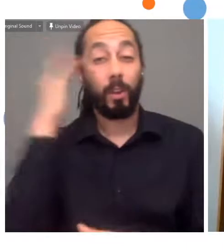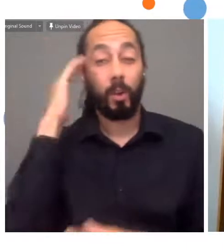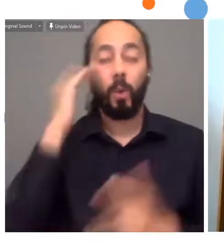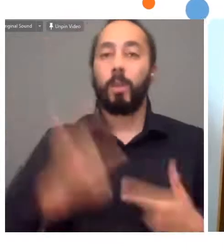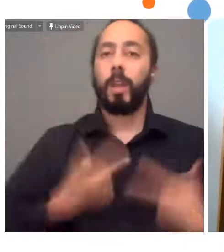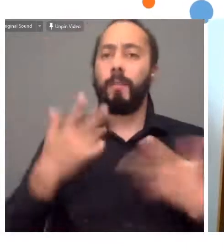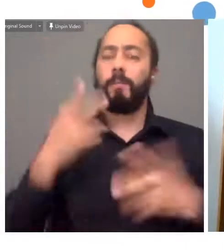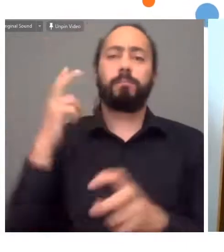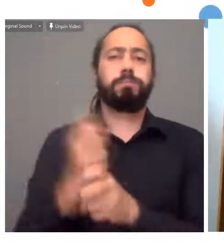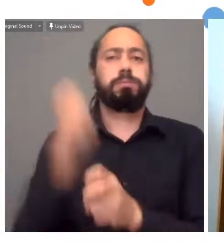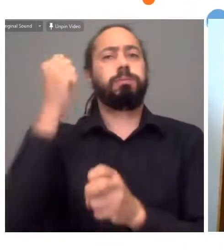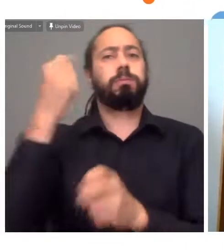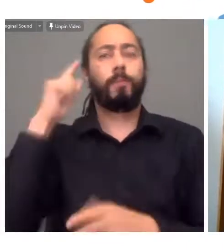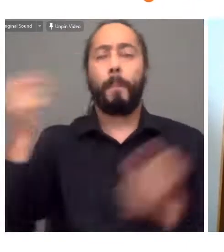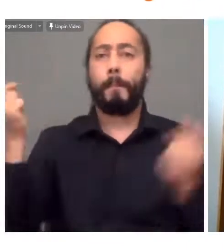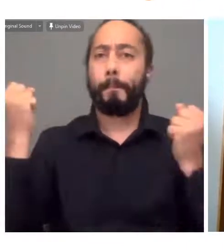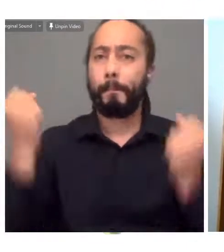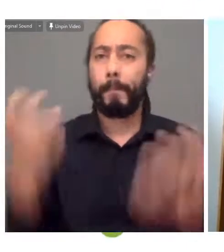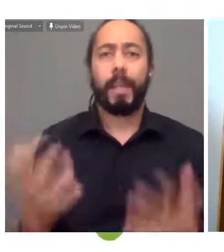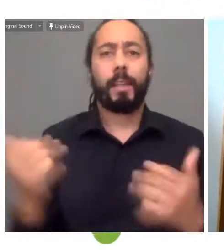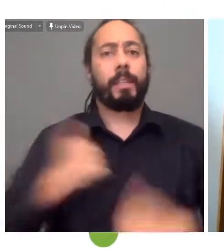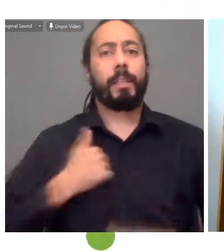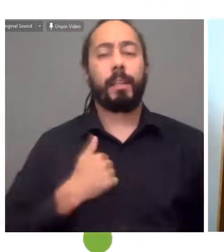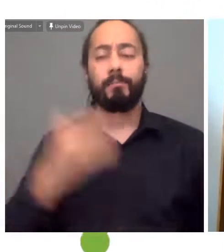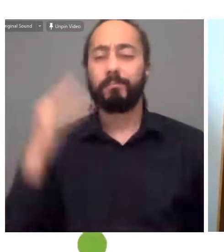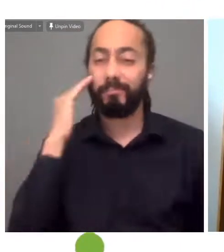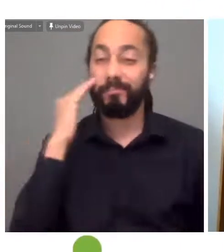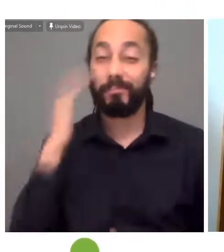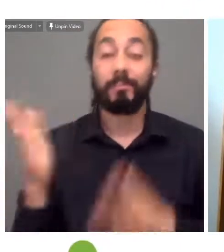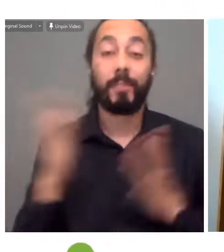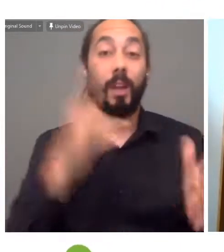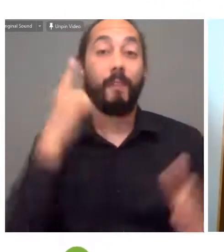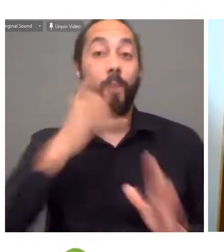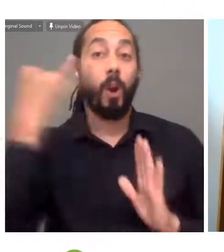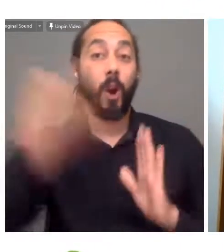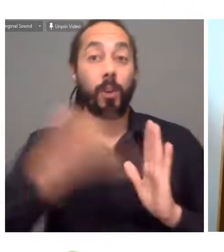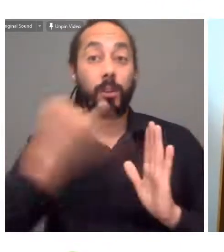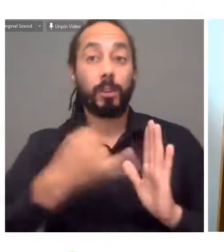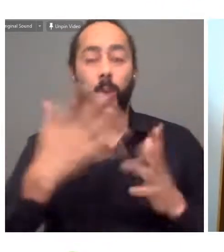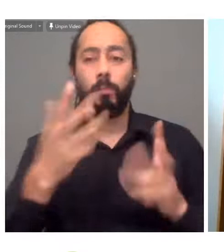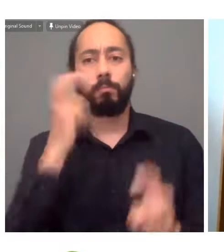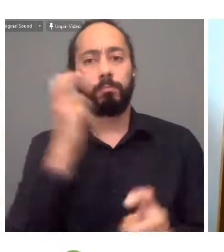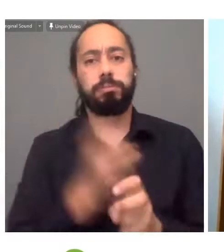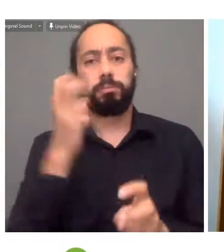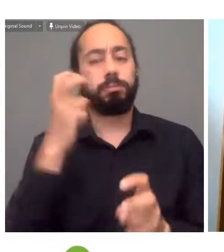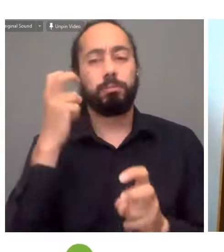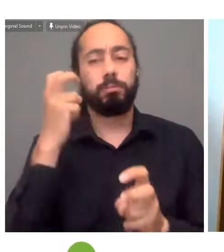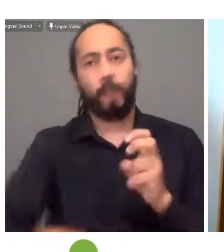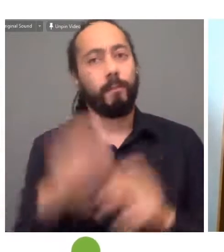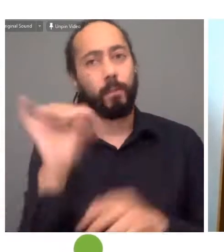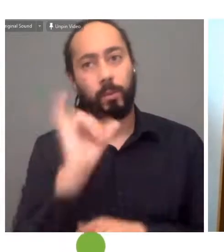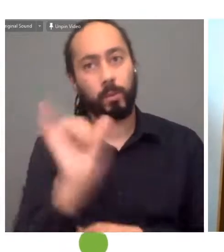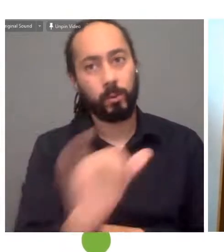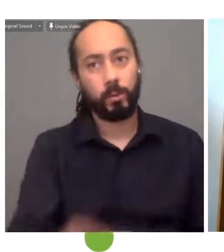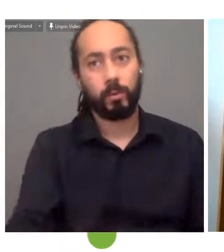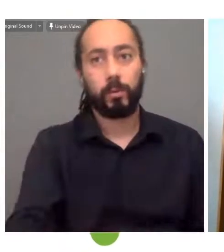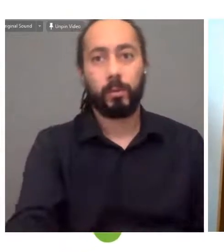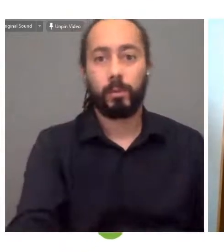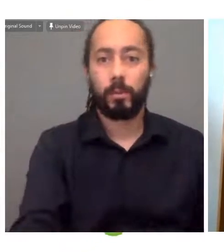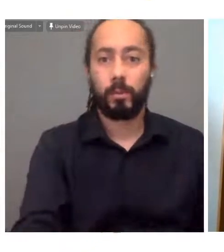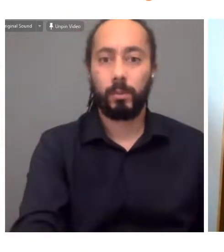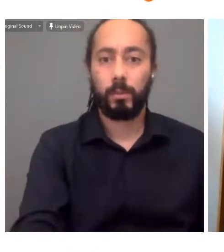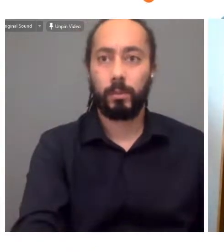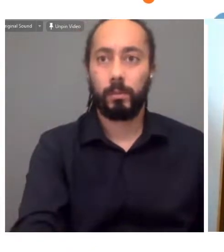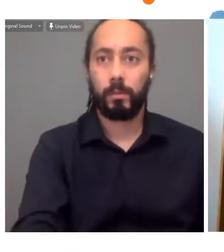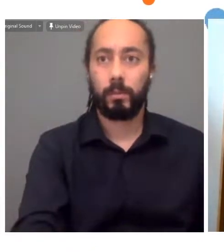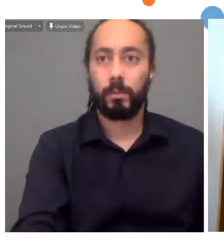many Canadians, and it's gotten much harder for artists and arts organizations. The pandemic sent shockwaves through many